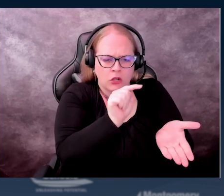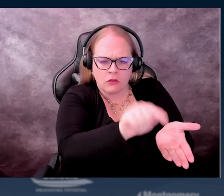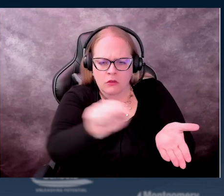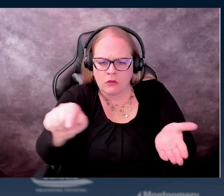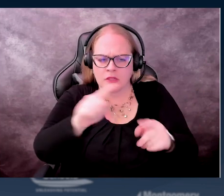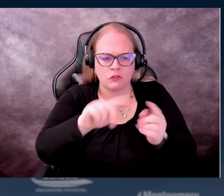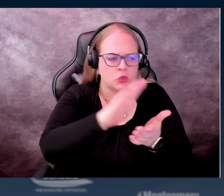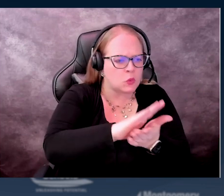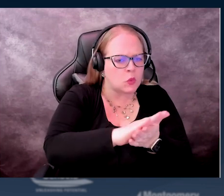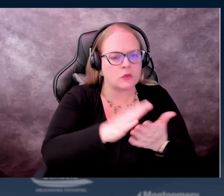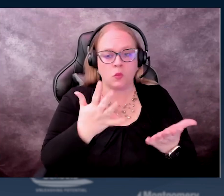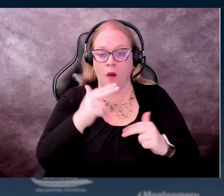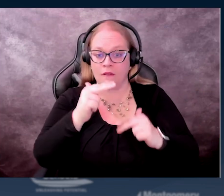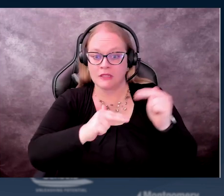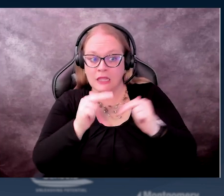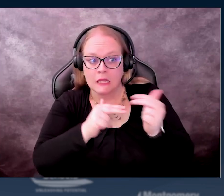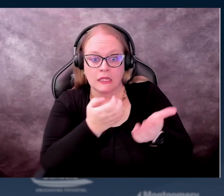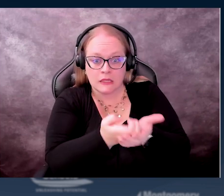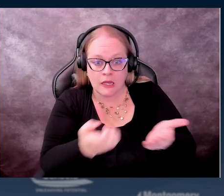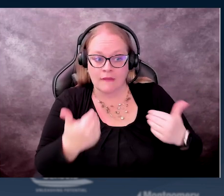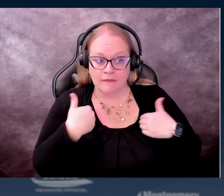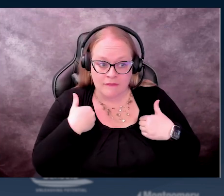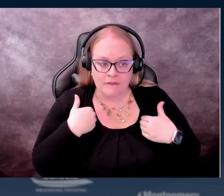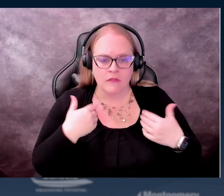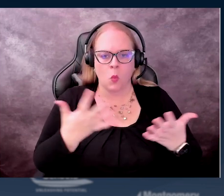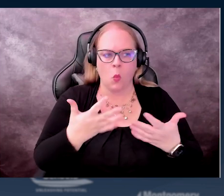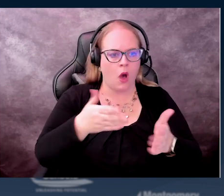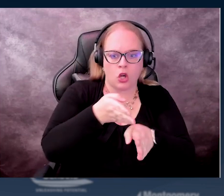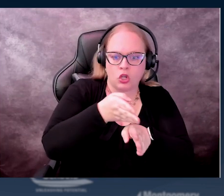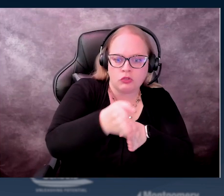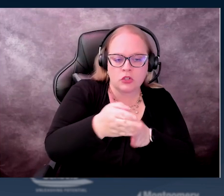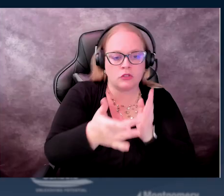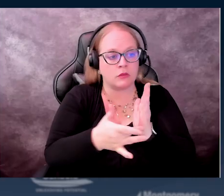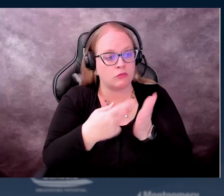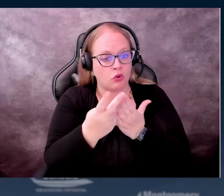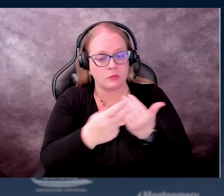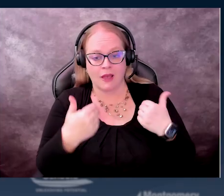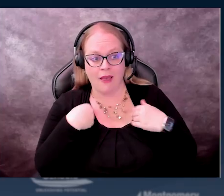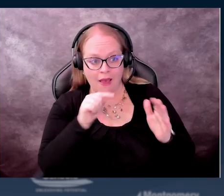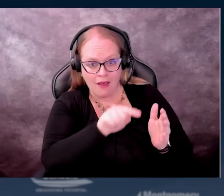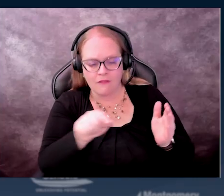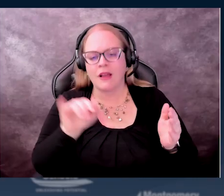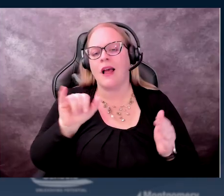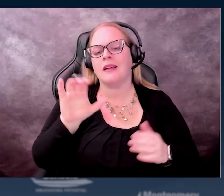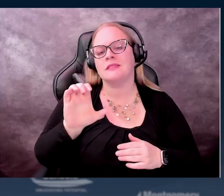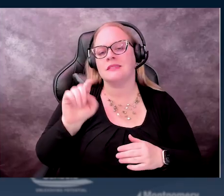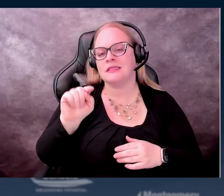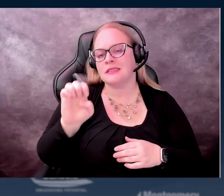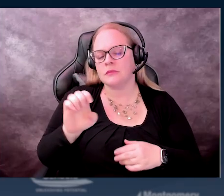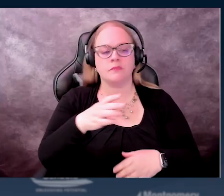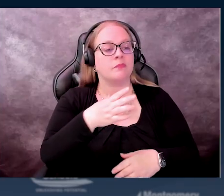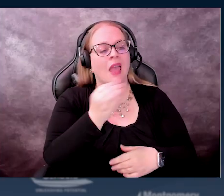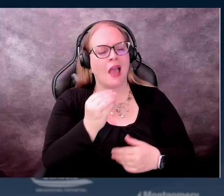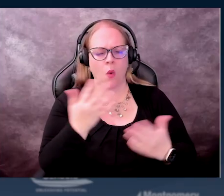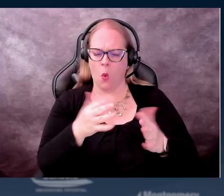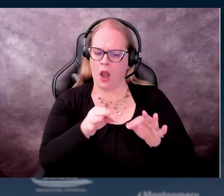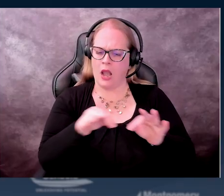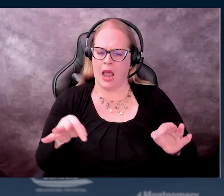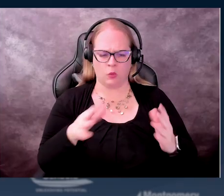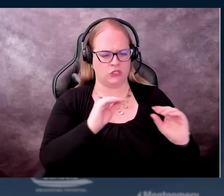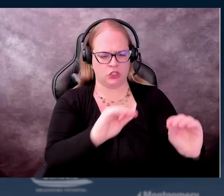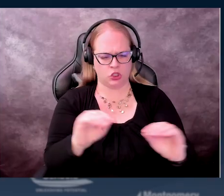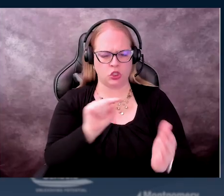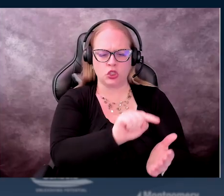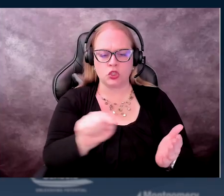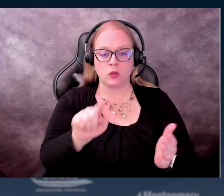parentheses, CTE, and less commonly taught languages. We want to make sure that we're able to elevate the awesome programs that are